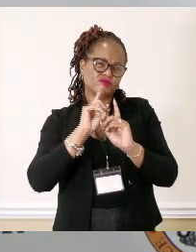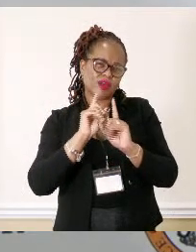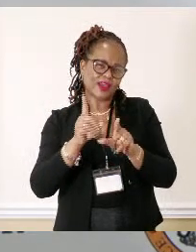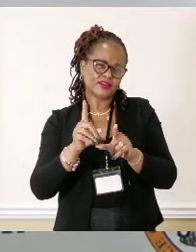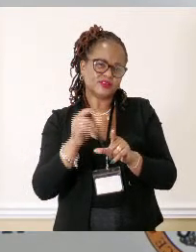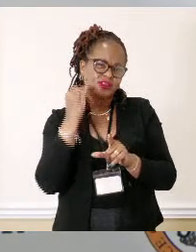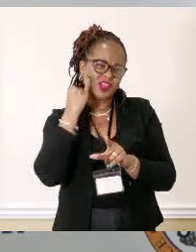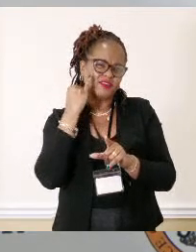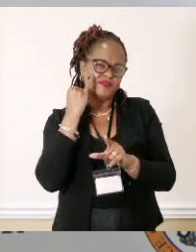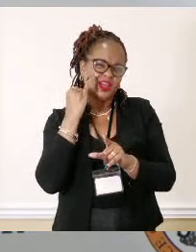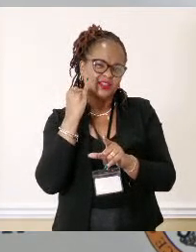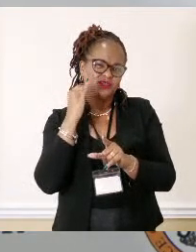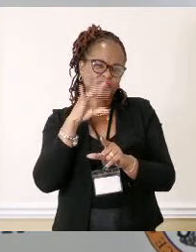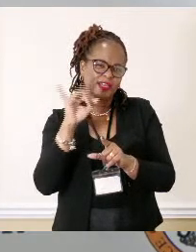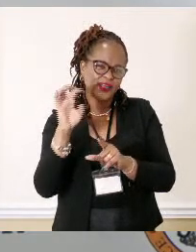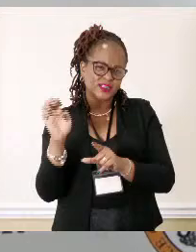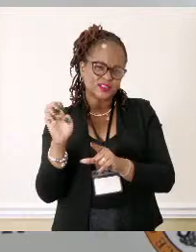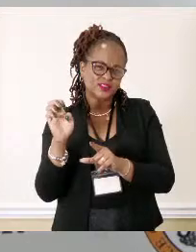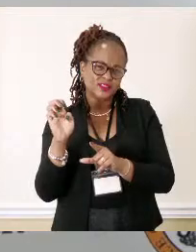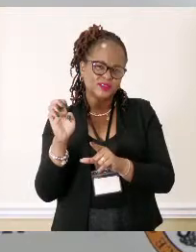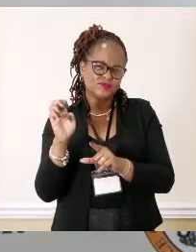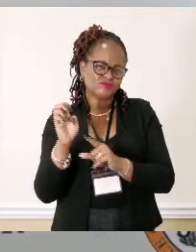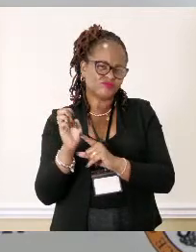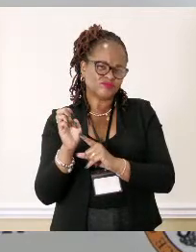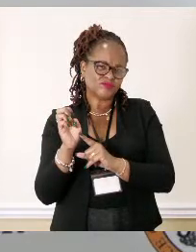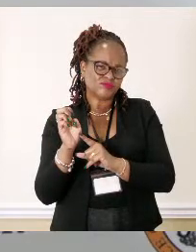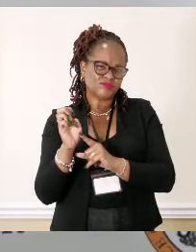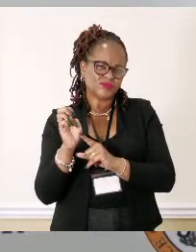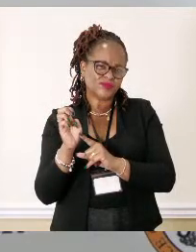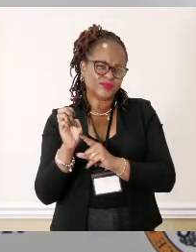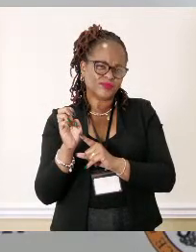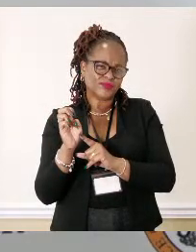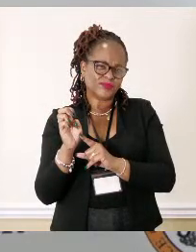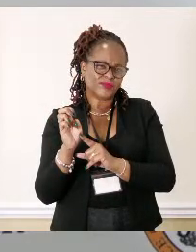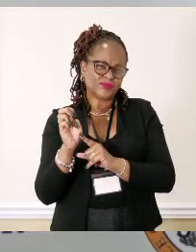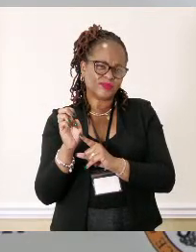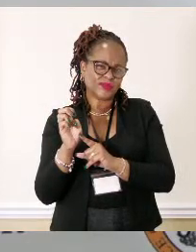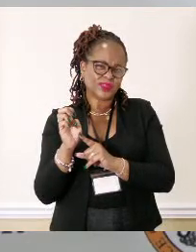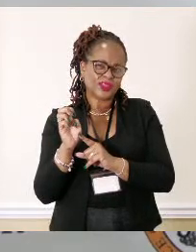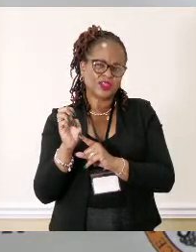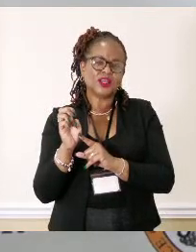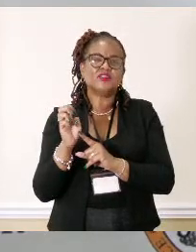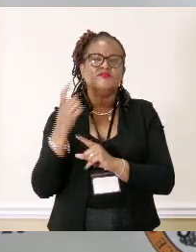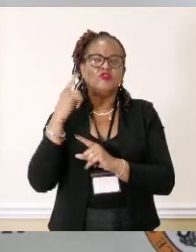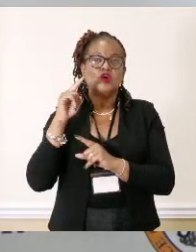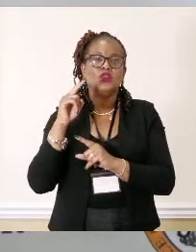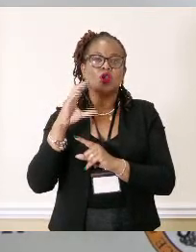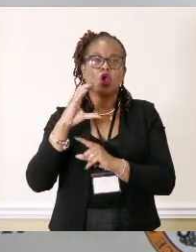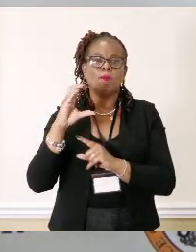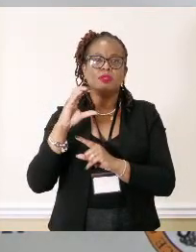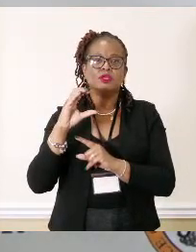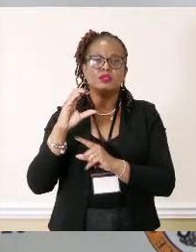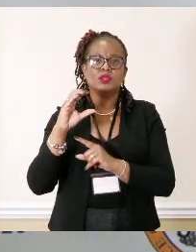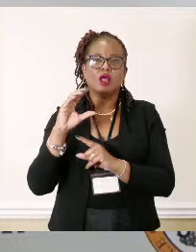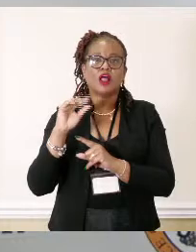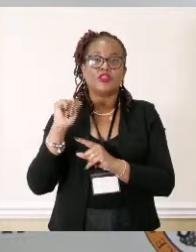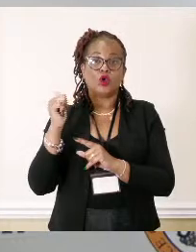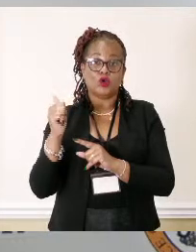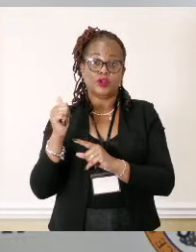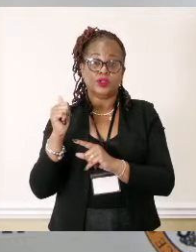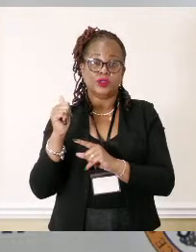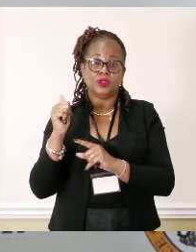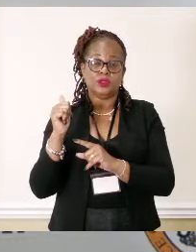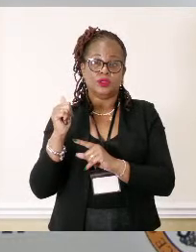case? I'm afraid that resides with the competent authority. But our